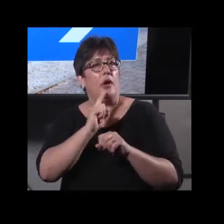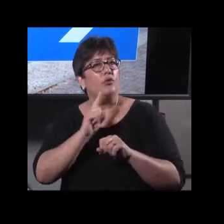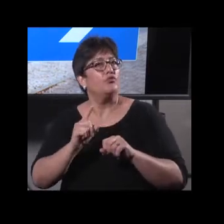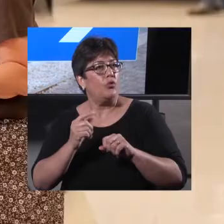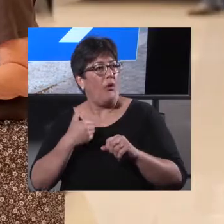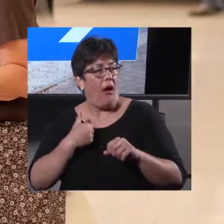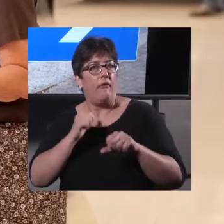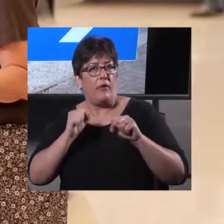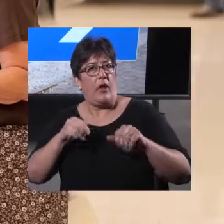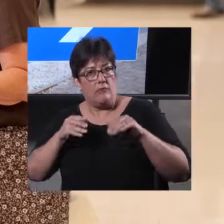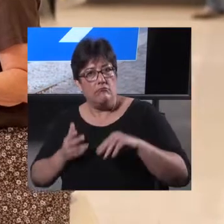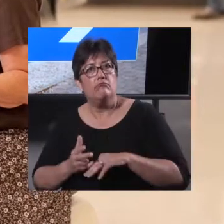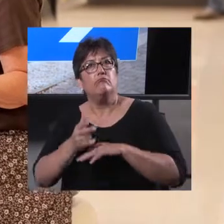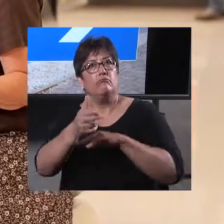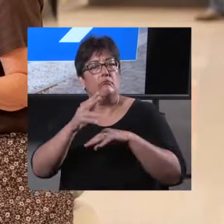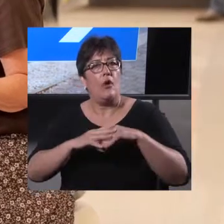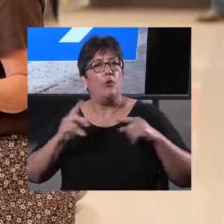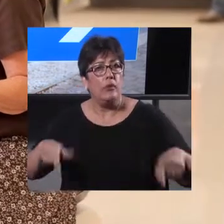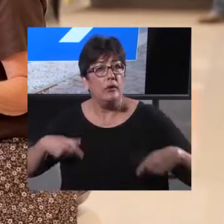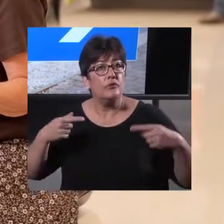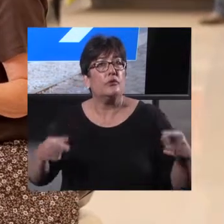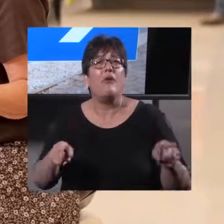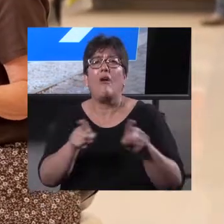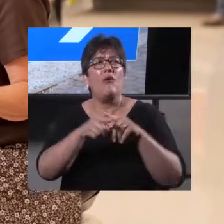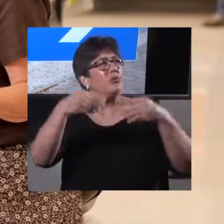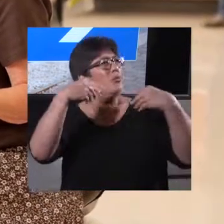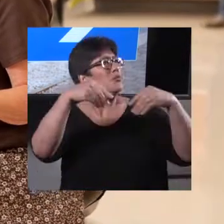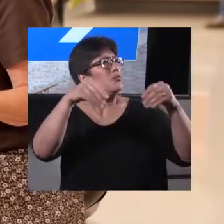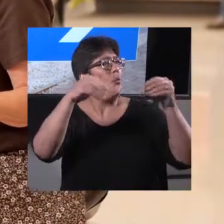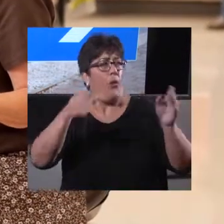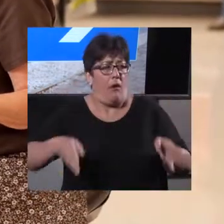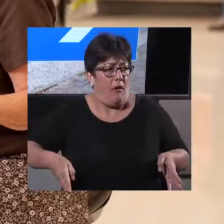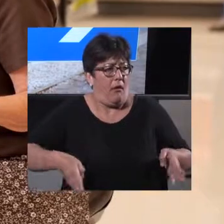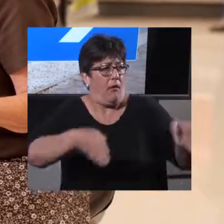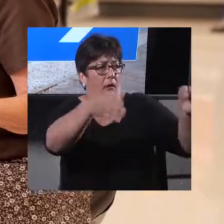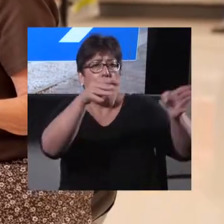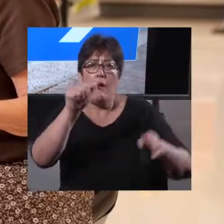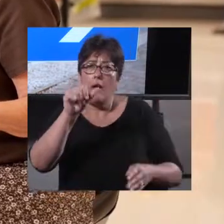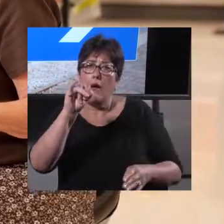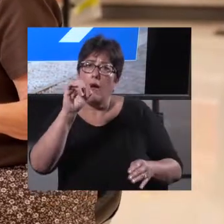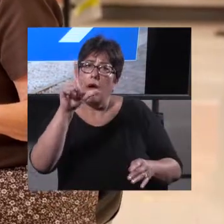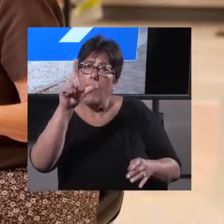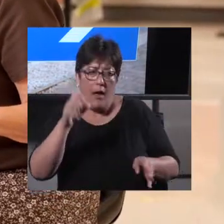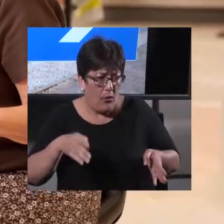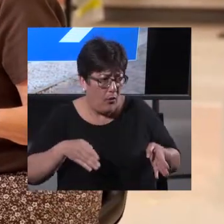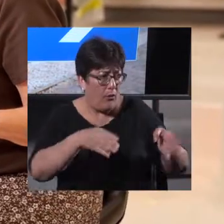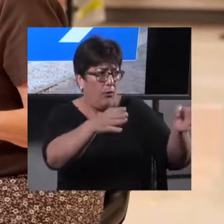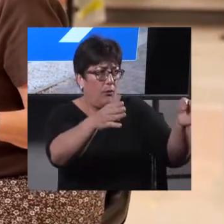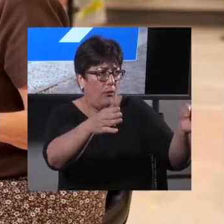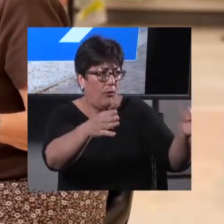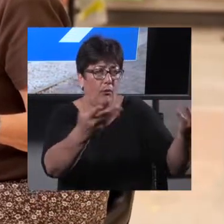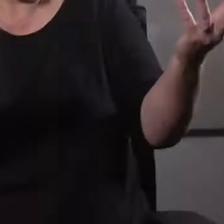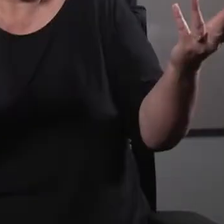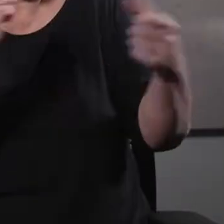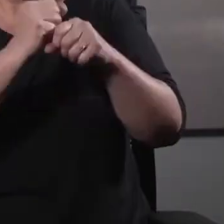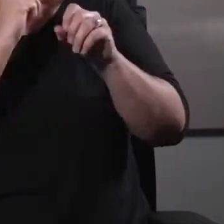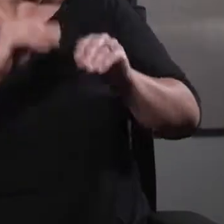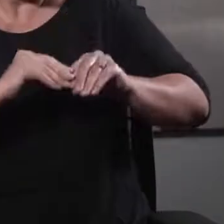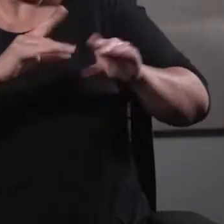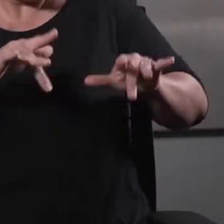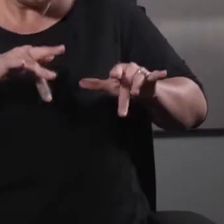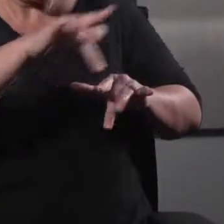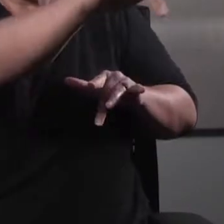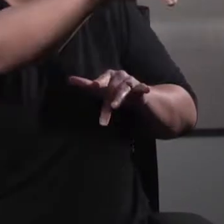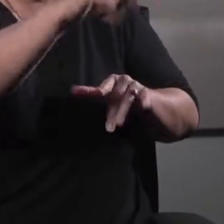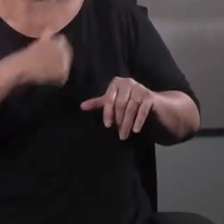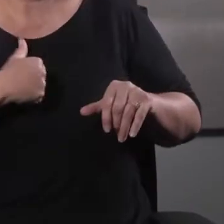least 36 inches for the same reason, just to maneuver and to let everybody have an equal opportunity to enjoy what